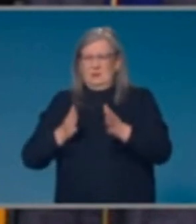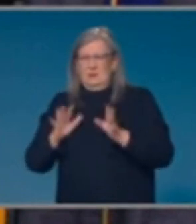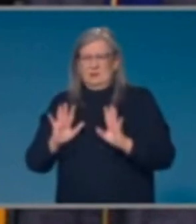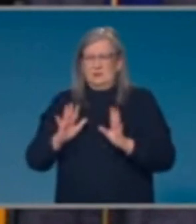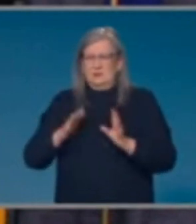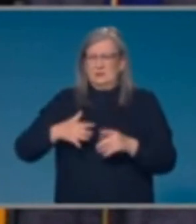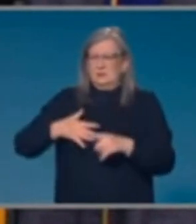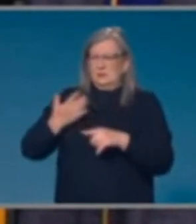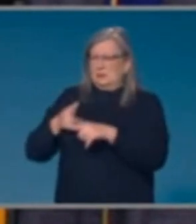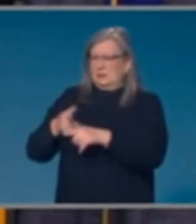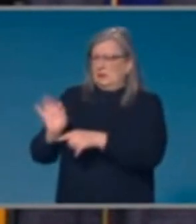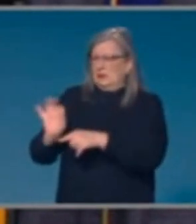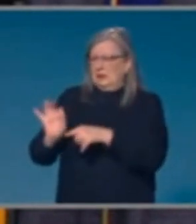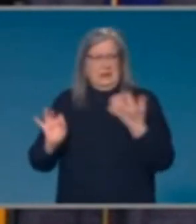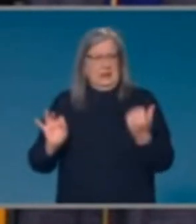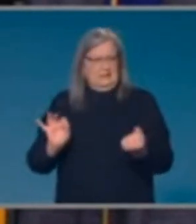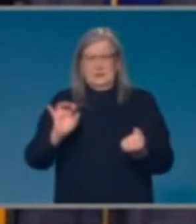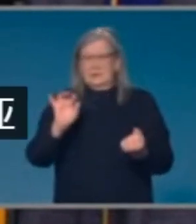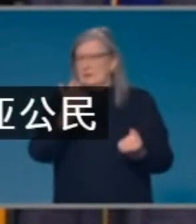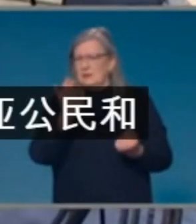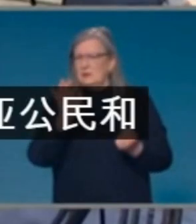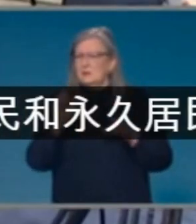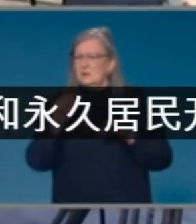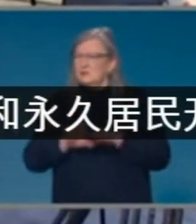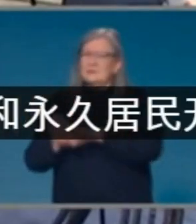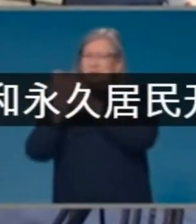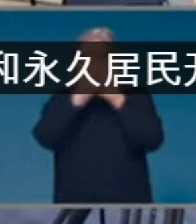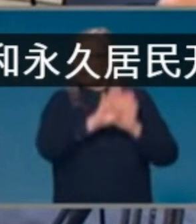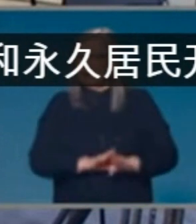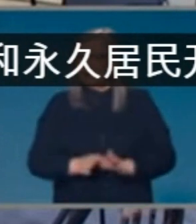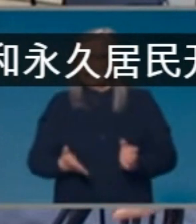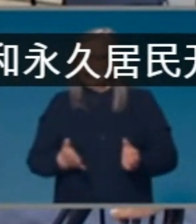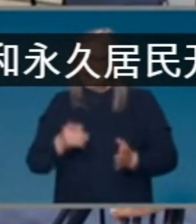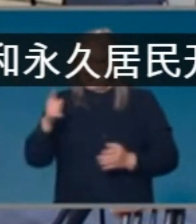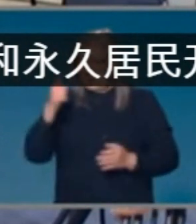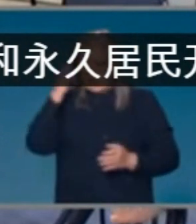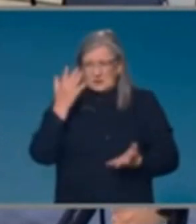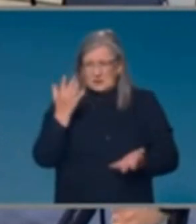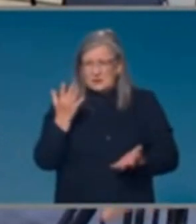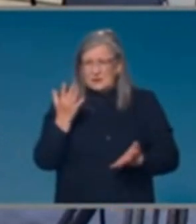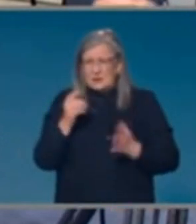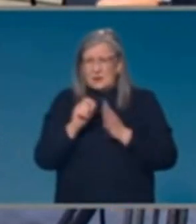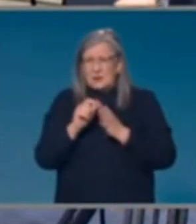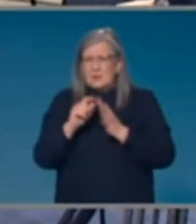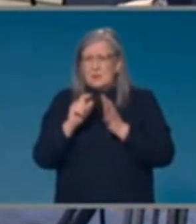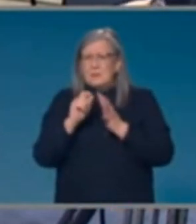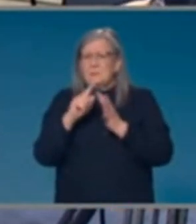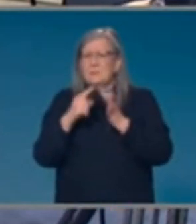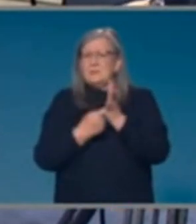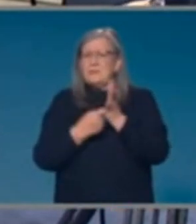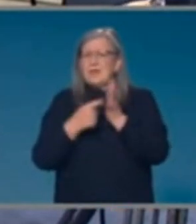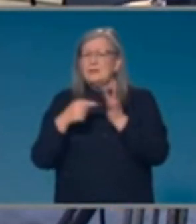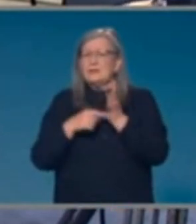that the decision by Dominic Perrottet to open up quarantine-free international travel for Australian citizens and